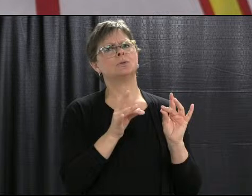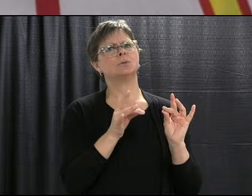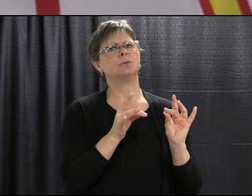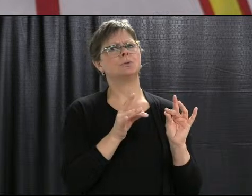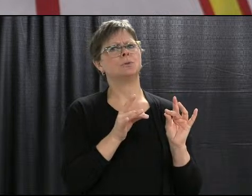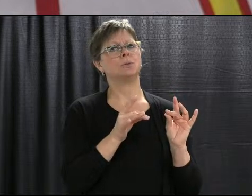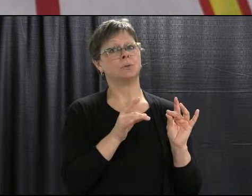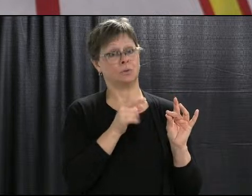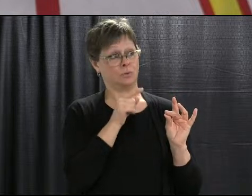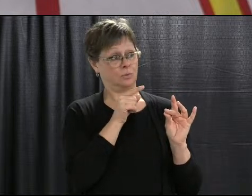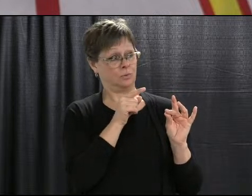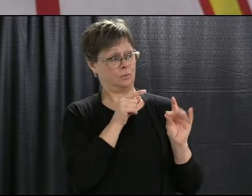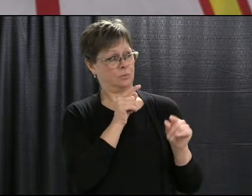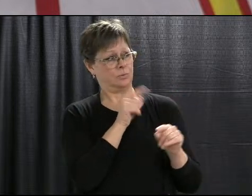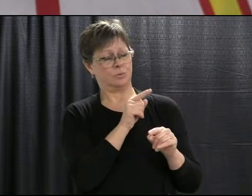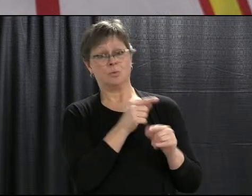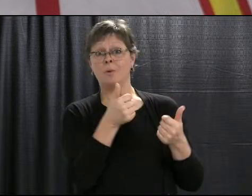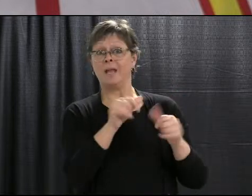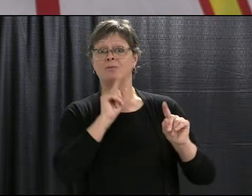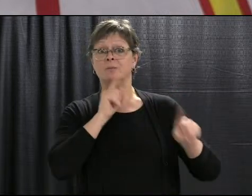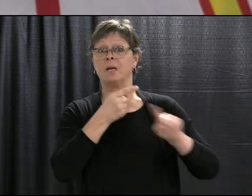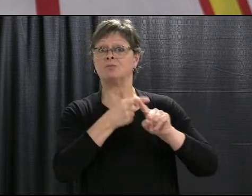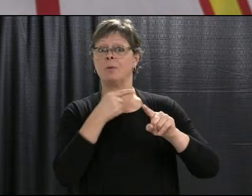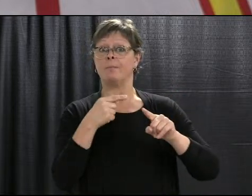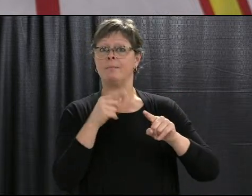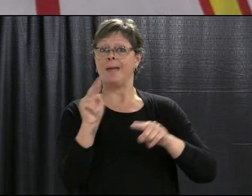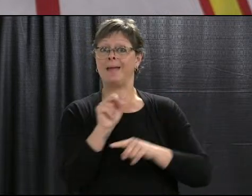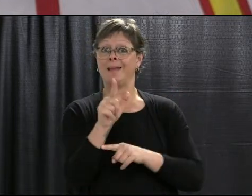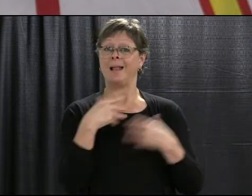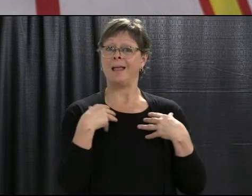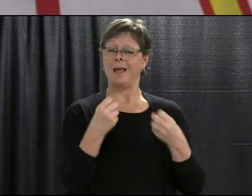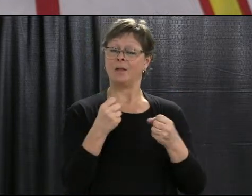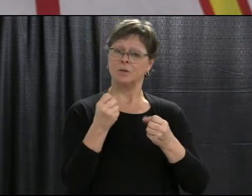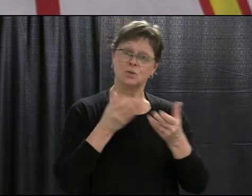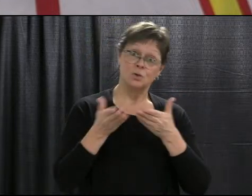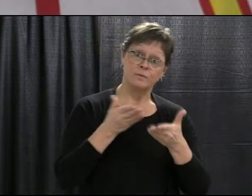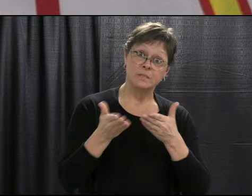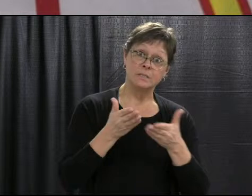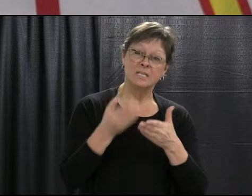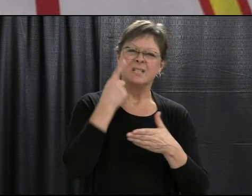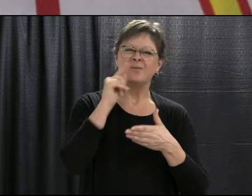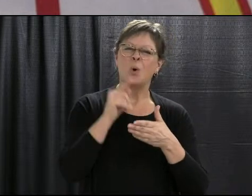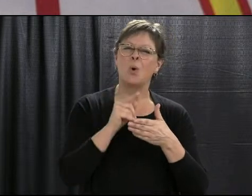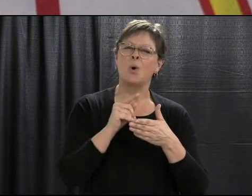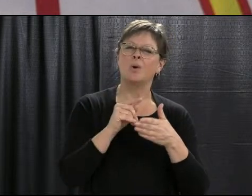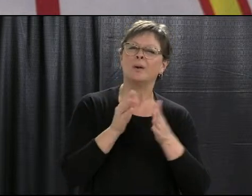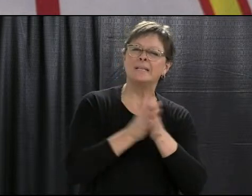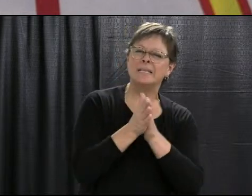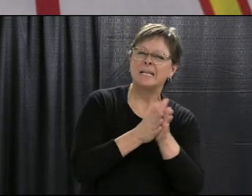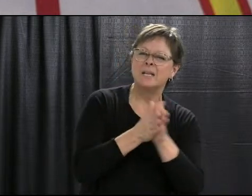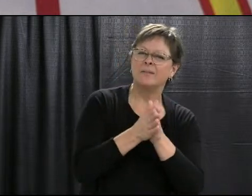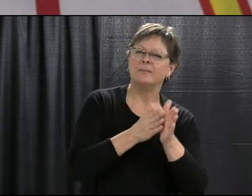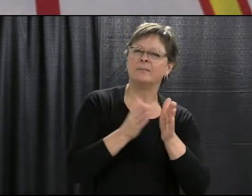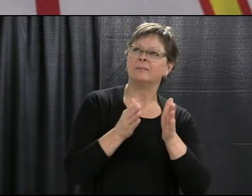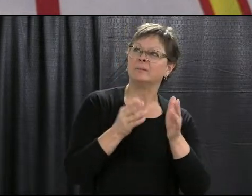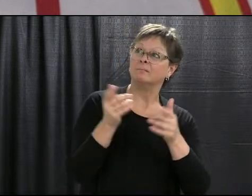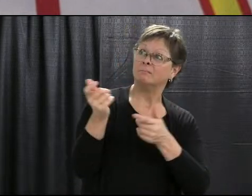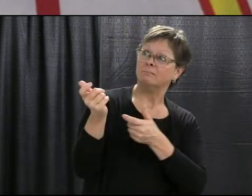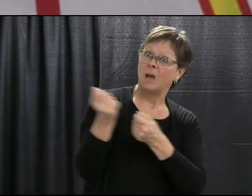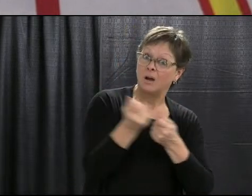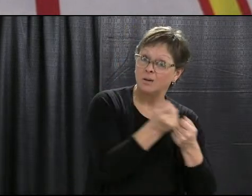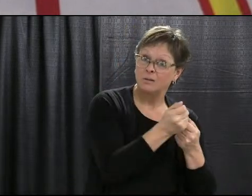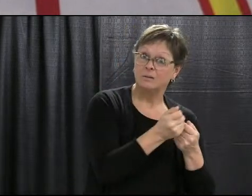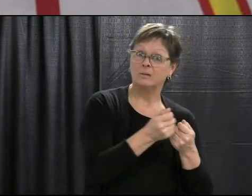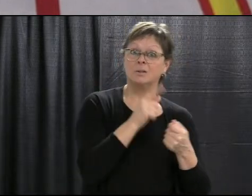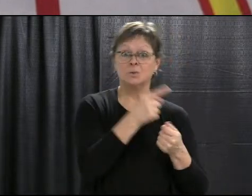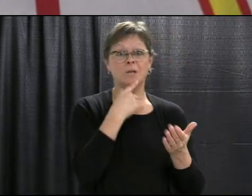any response from the NL Health Services regarding the incentives? I think you said you were concerned about some of the perks, maybe furniture,